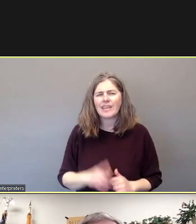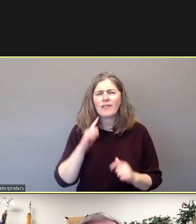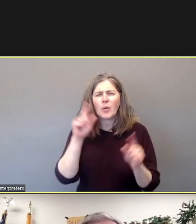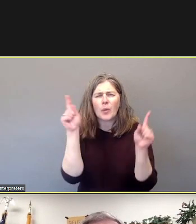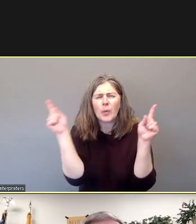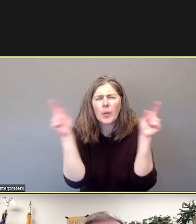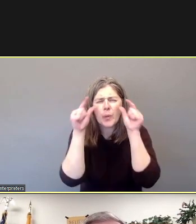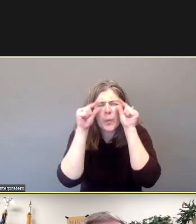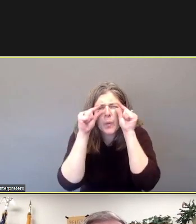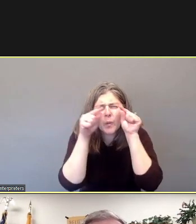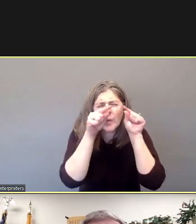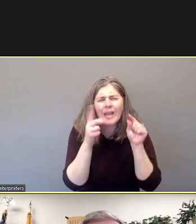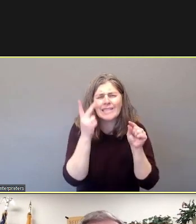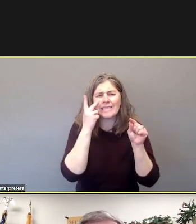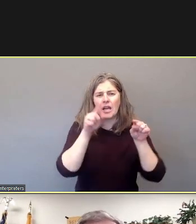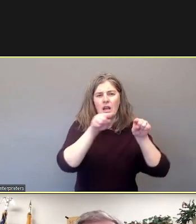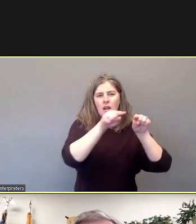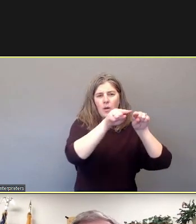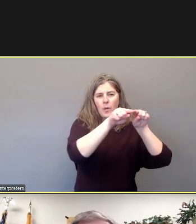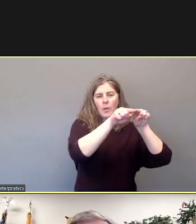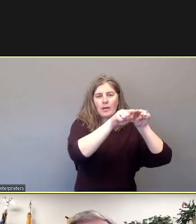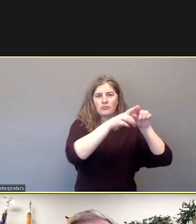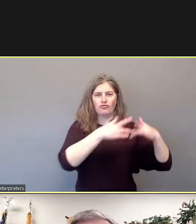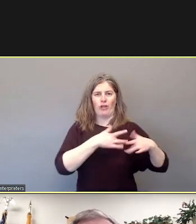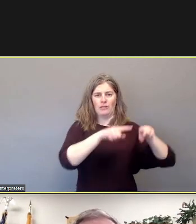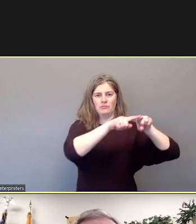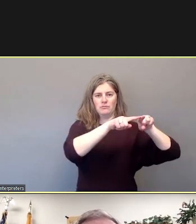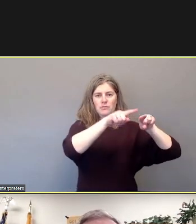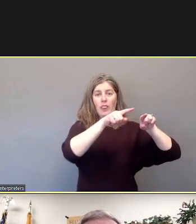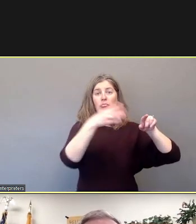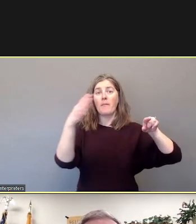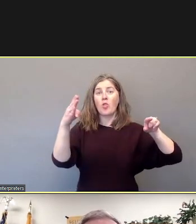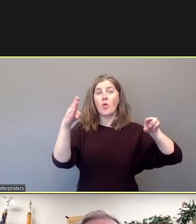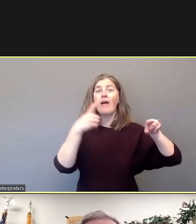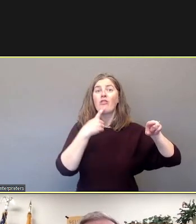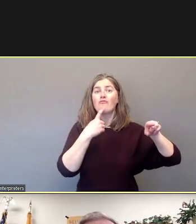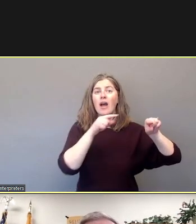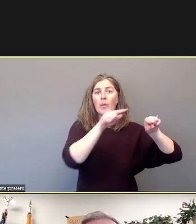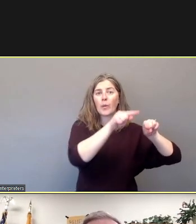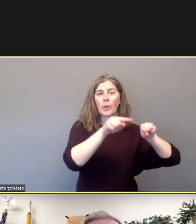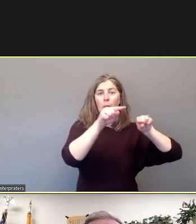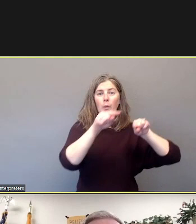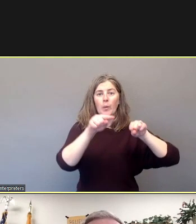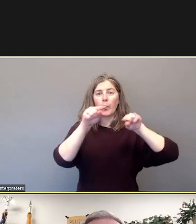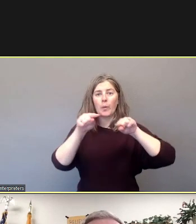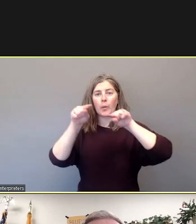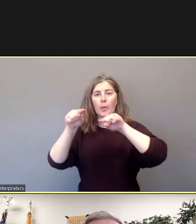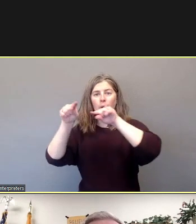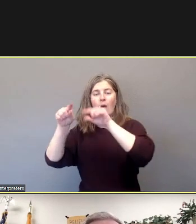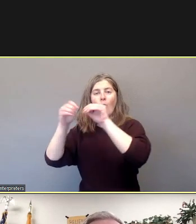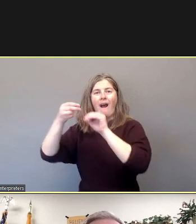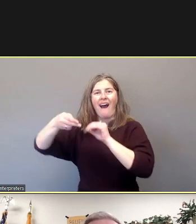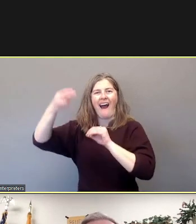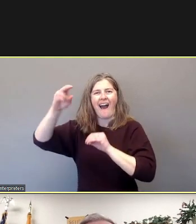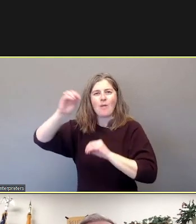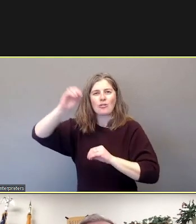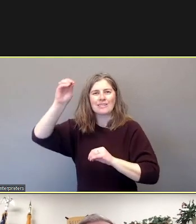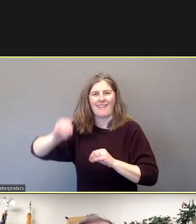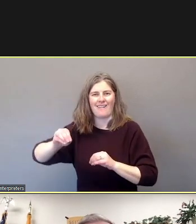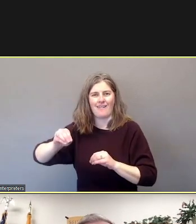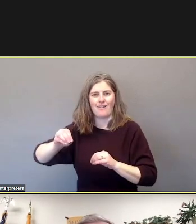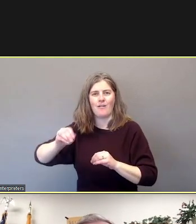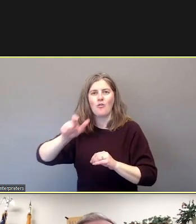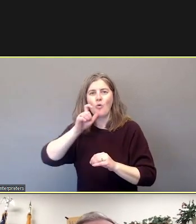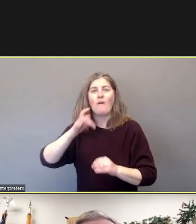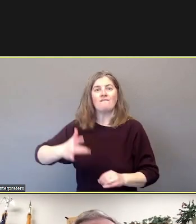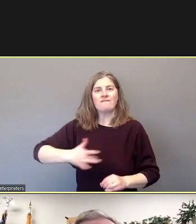little, you can clearly see a trend in the blue and red age groups to a higher percent of folks having